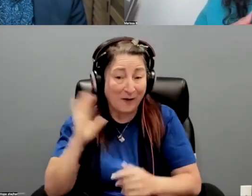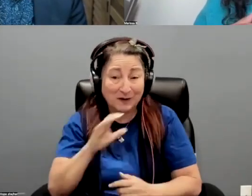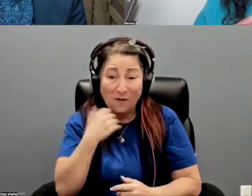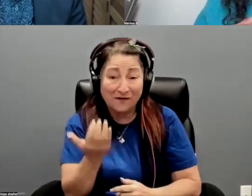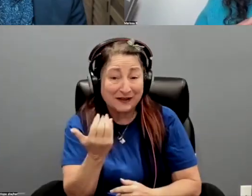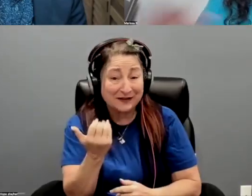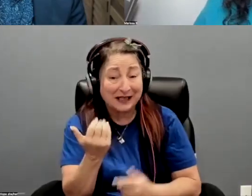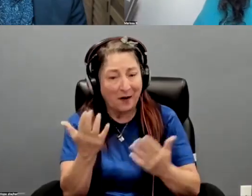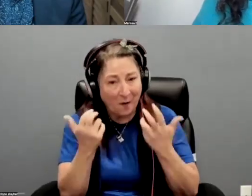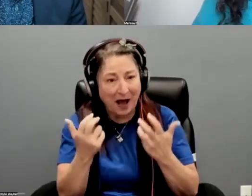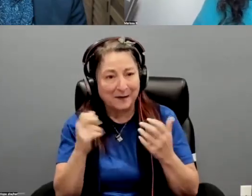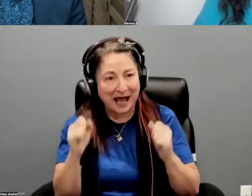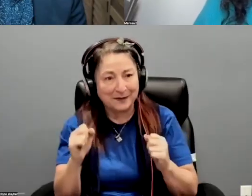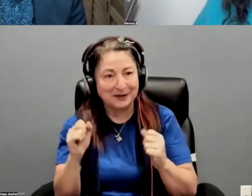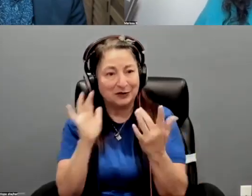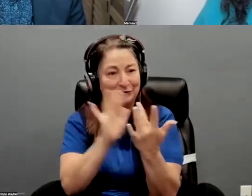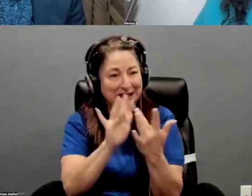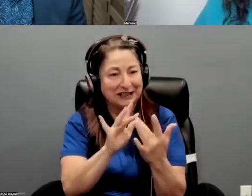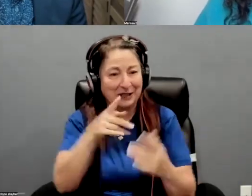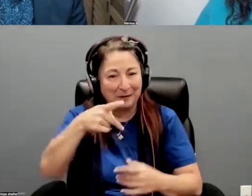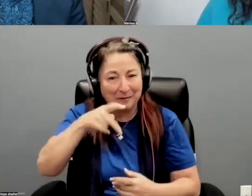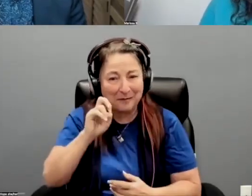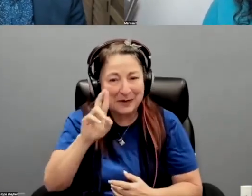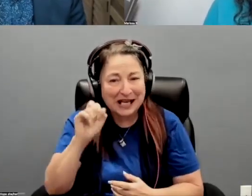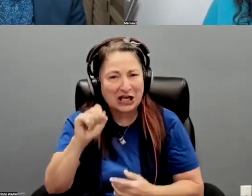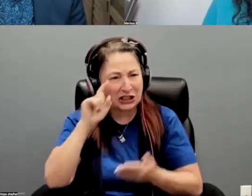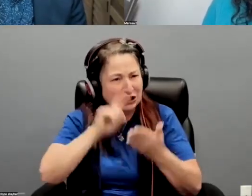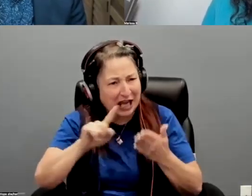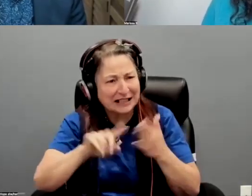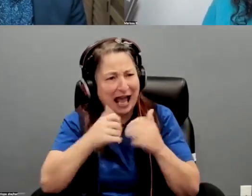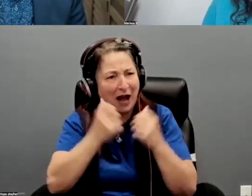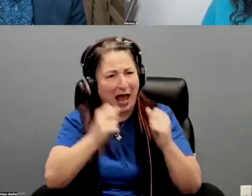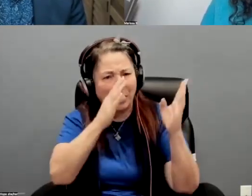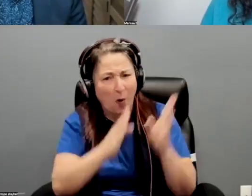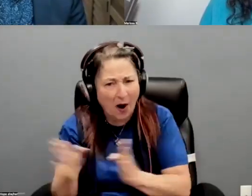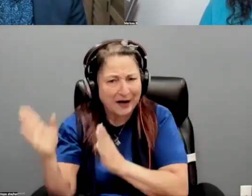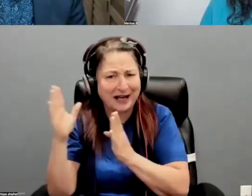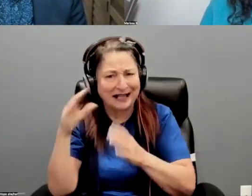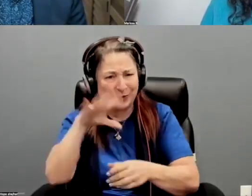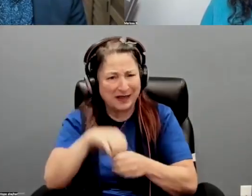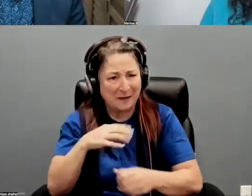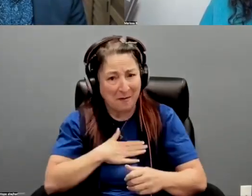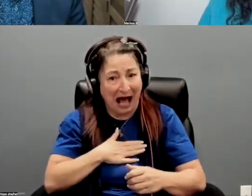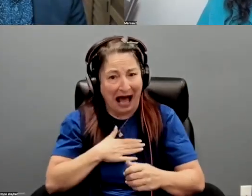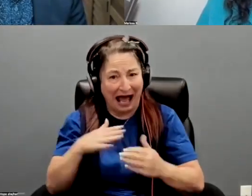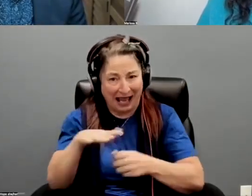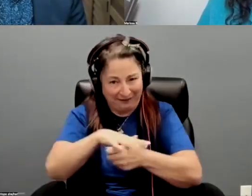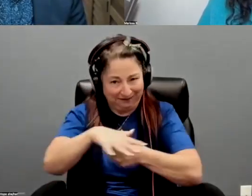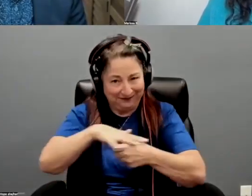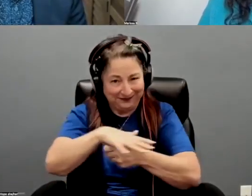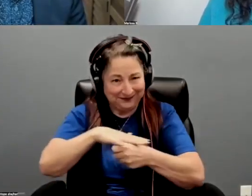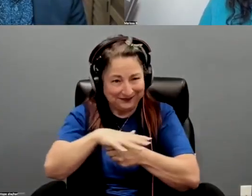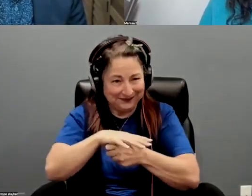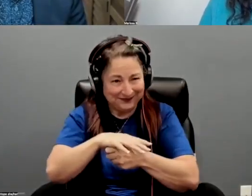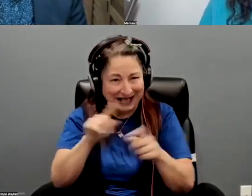community spaces, reaching out to your peers, checking in with them, seeing how you can organize within your community spaces as well, because that also really